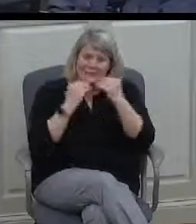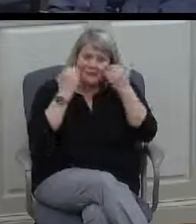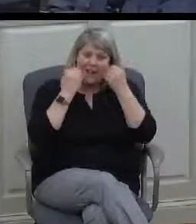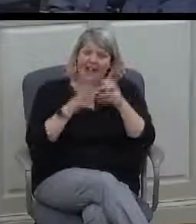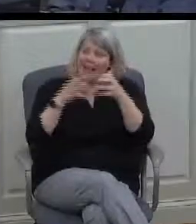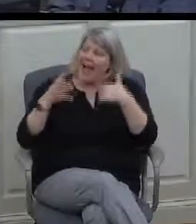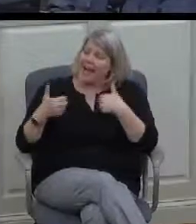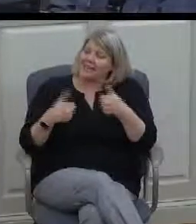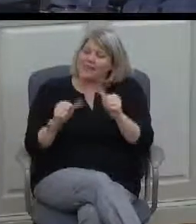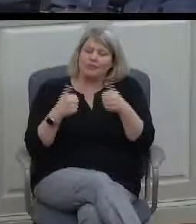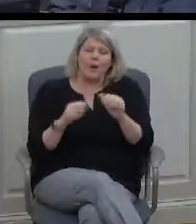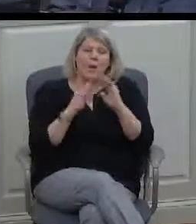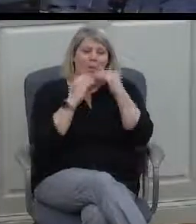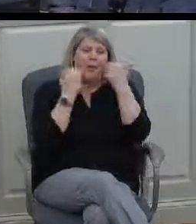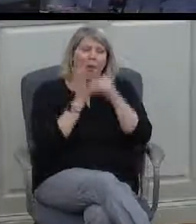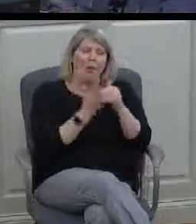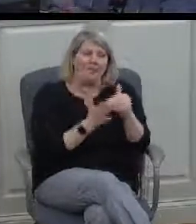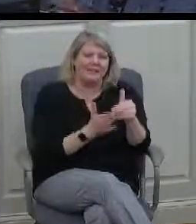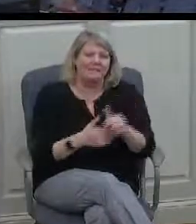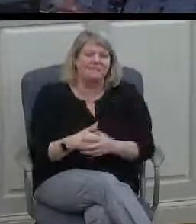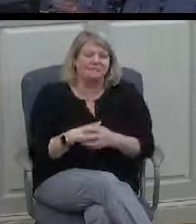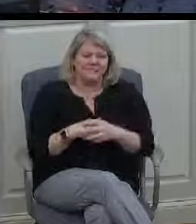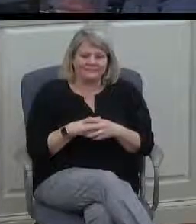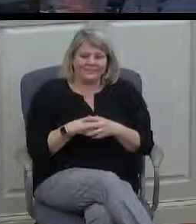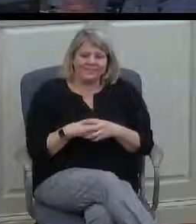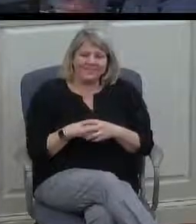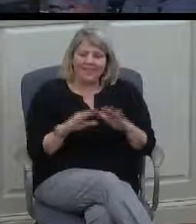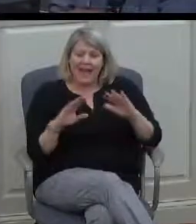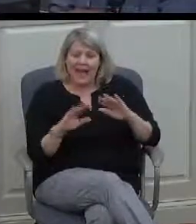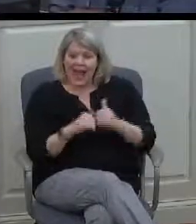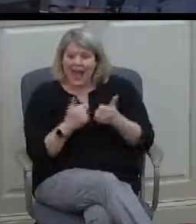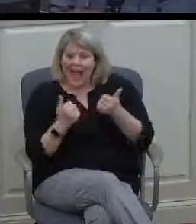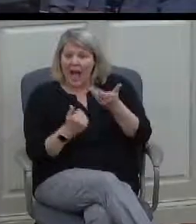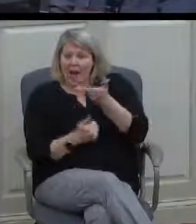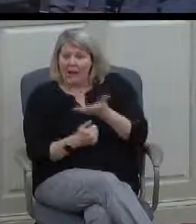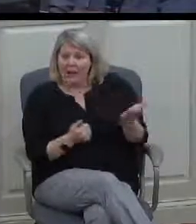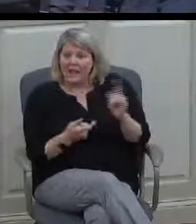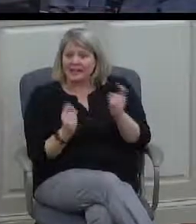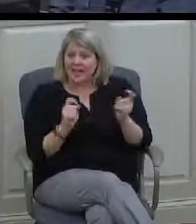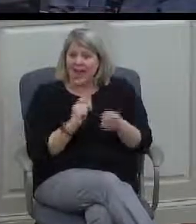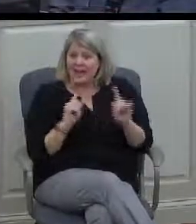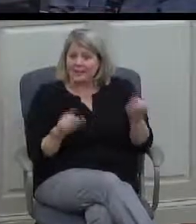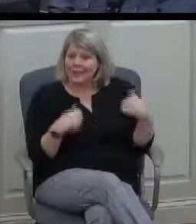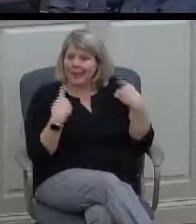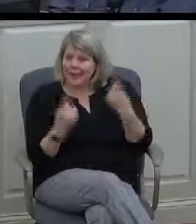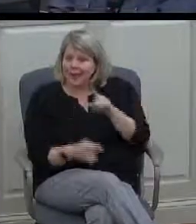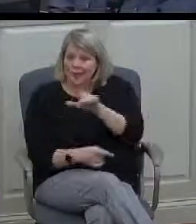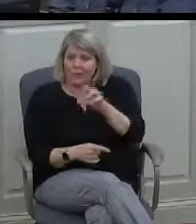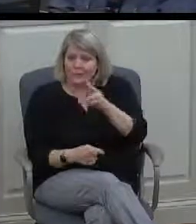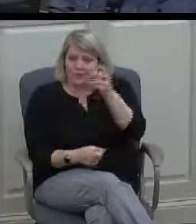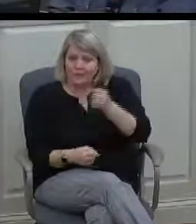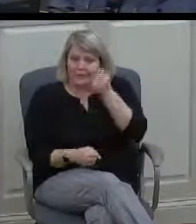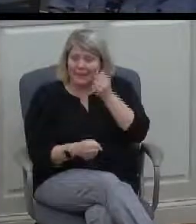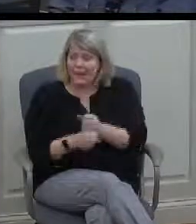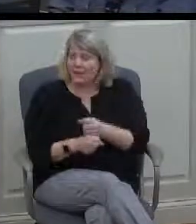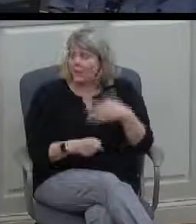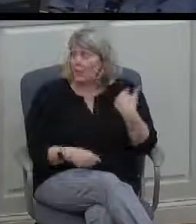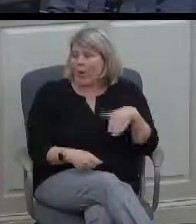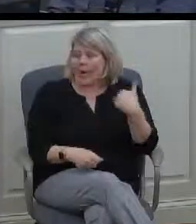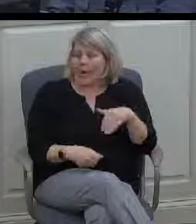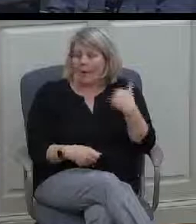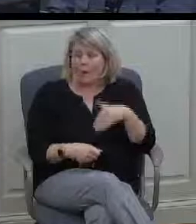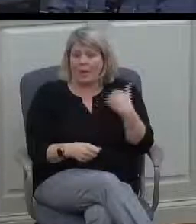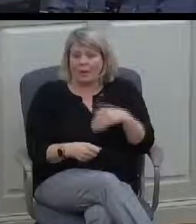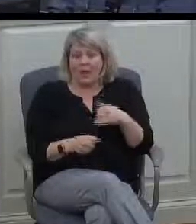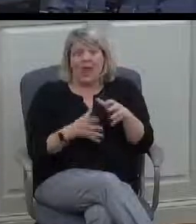try that. How have things changed in 26 years? Oh, wow.